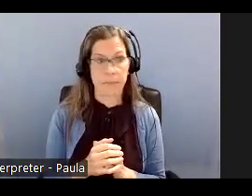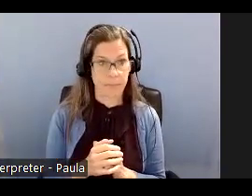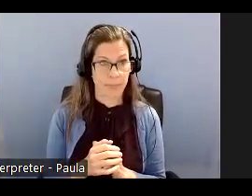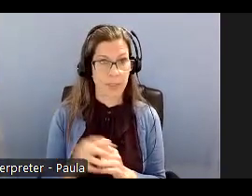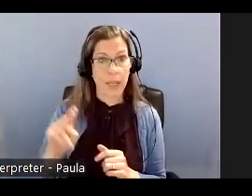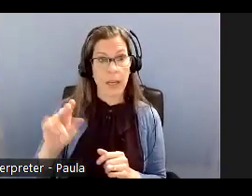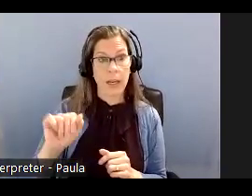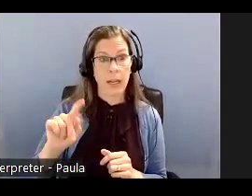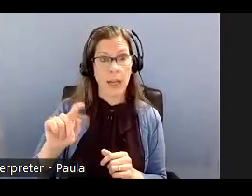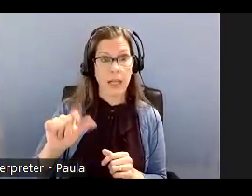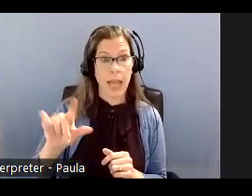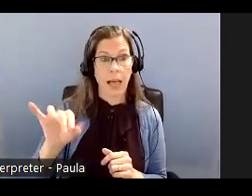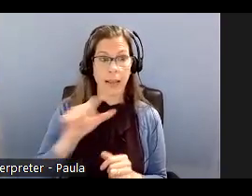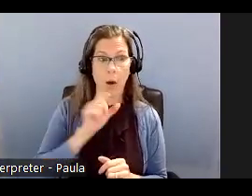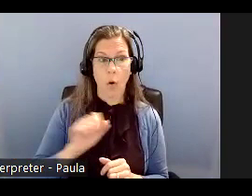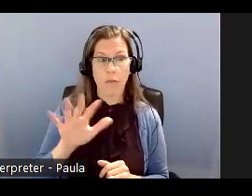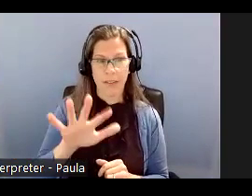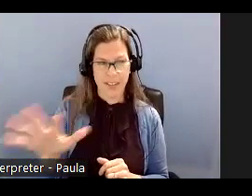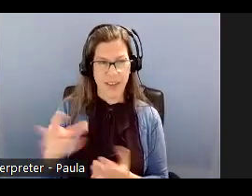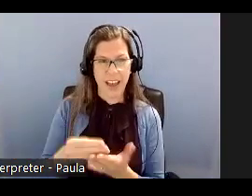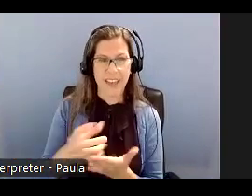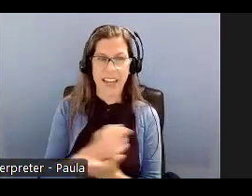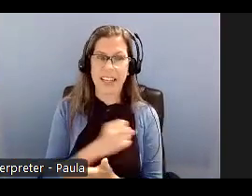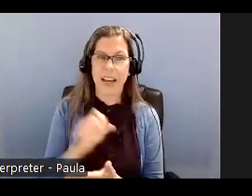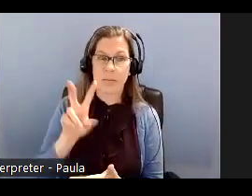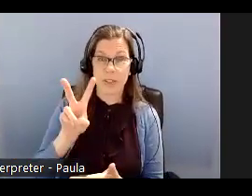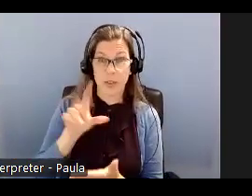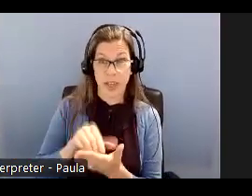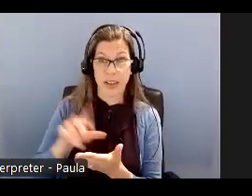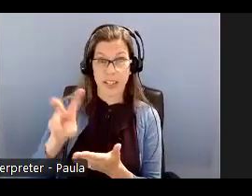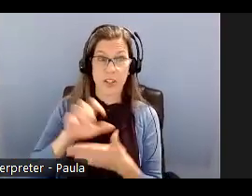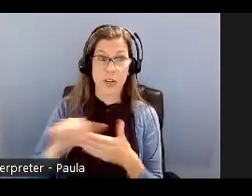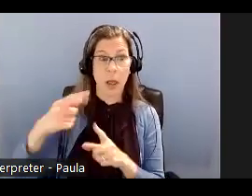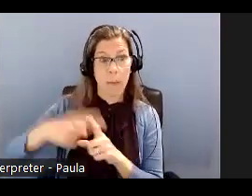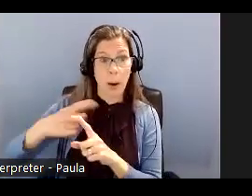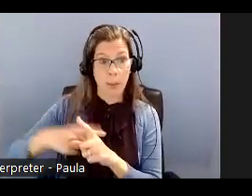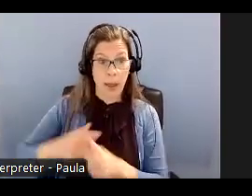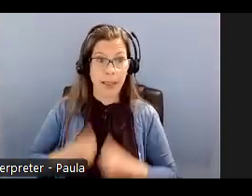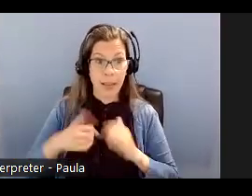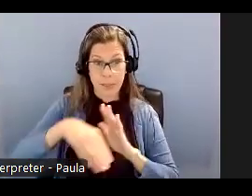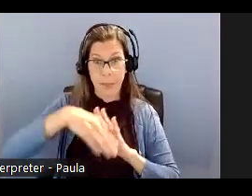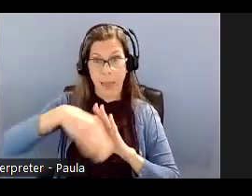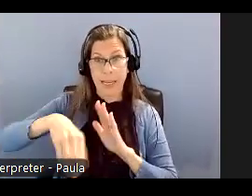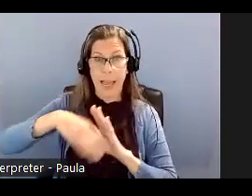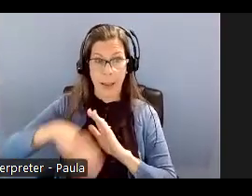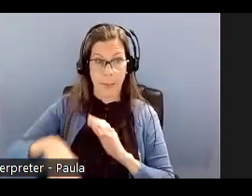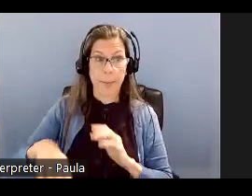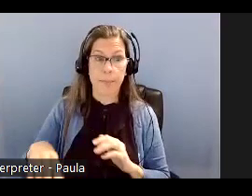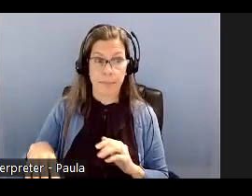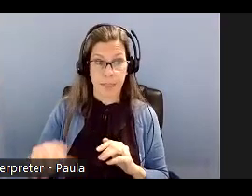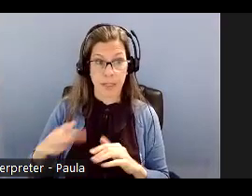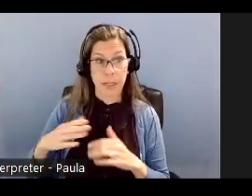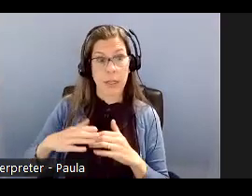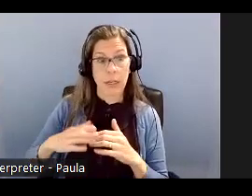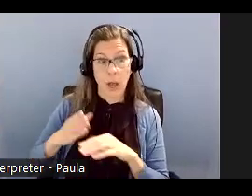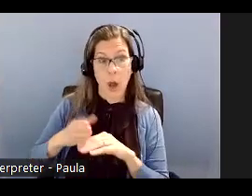Natalia is 55 years old with an income of $2,200 a month. She lives in Bellingham. She's over